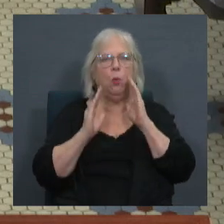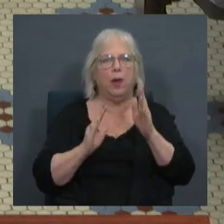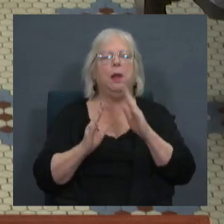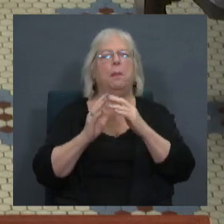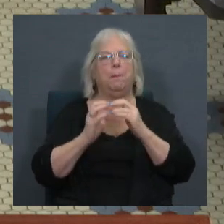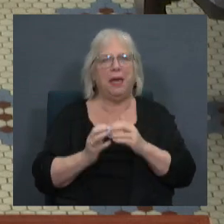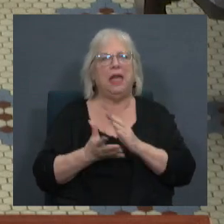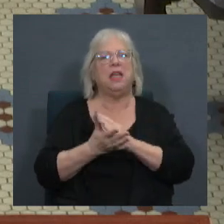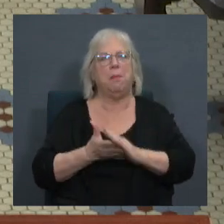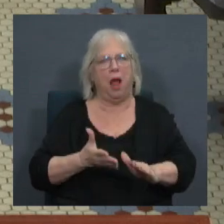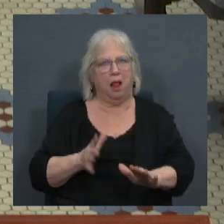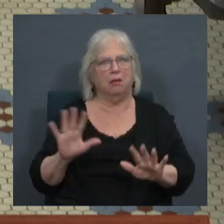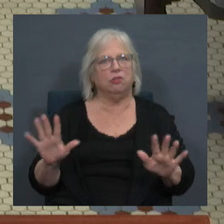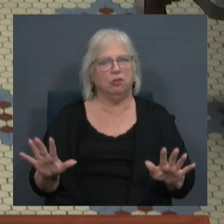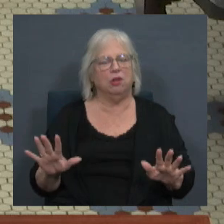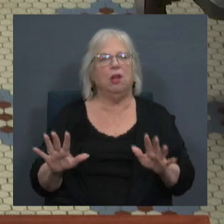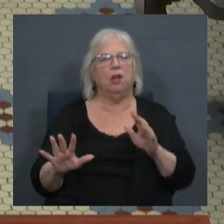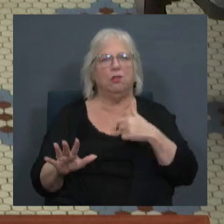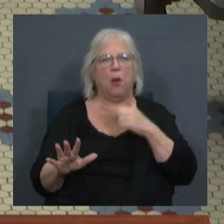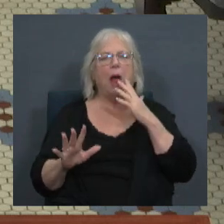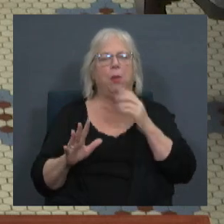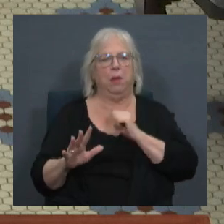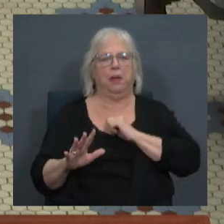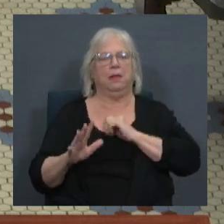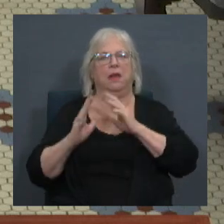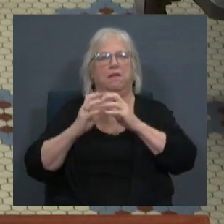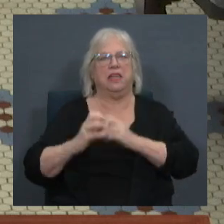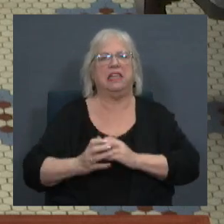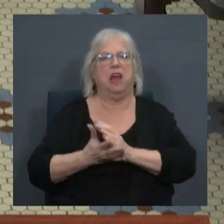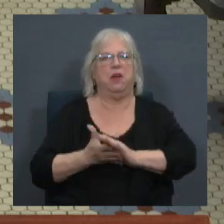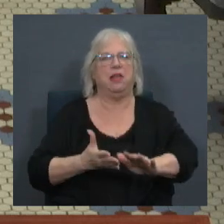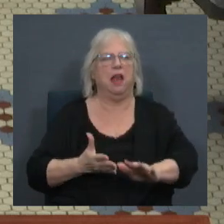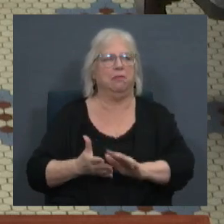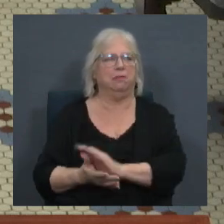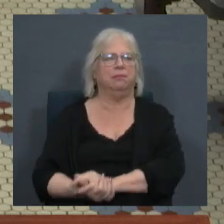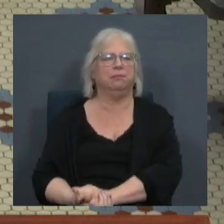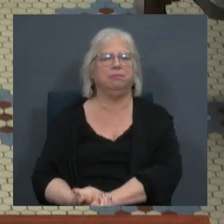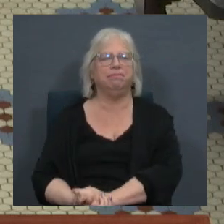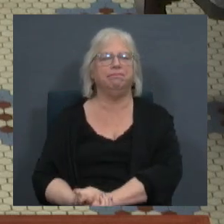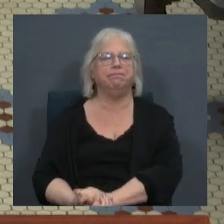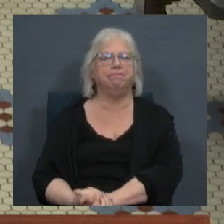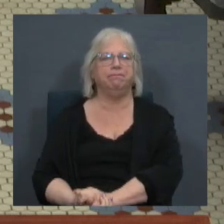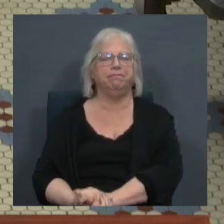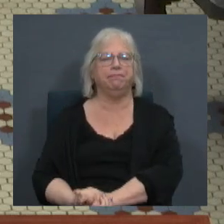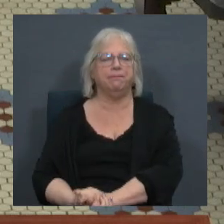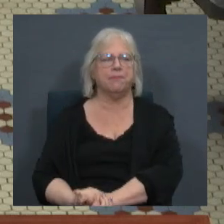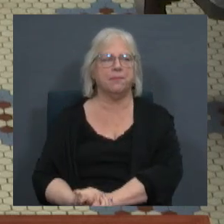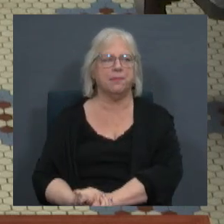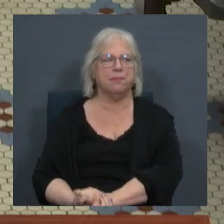demolished, so I will be tearing it down. So that's pretty much.